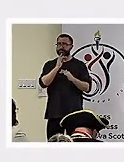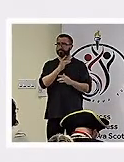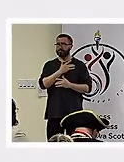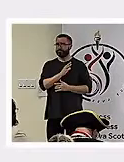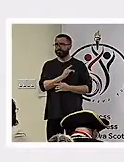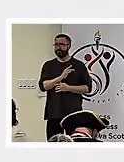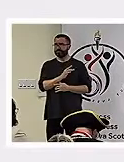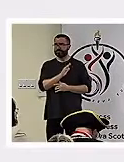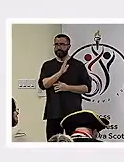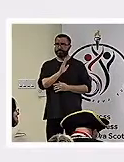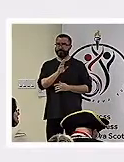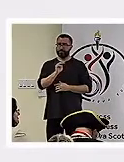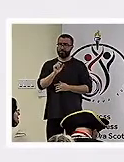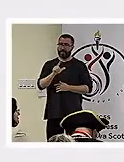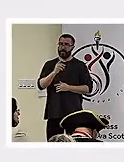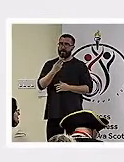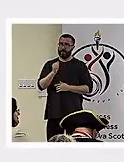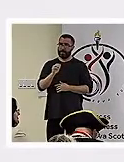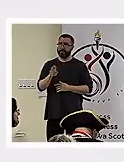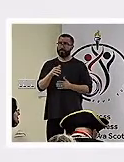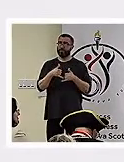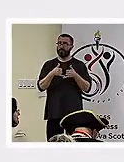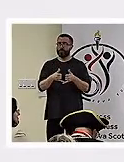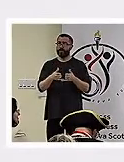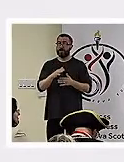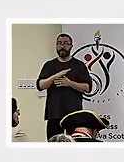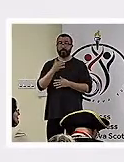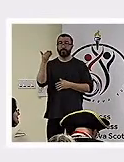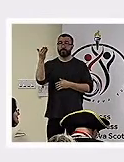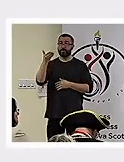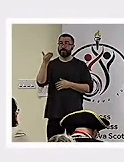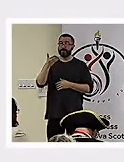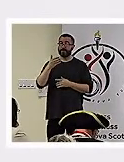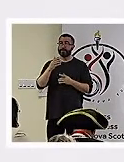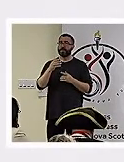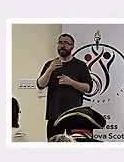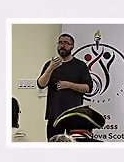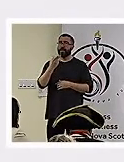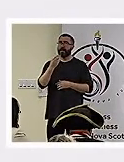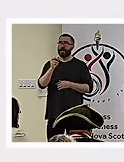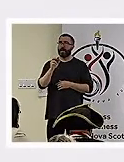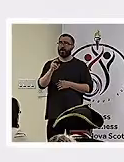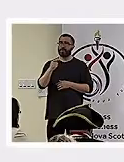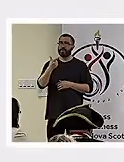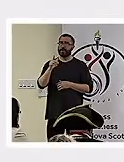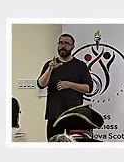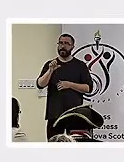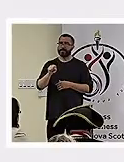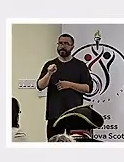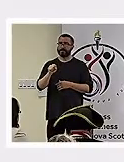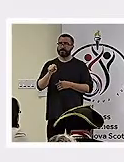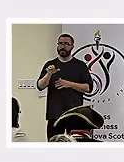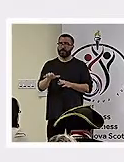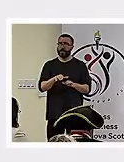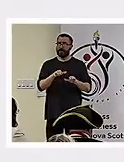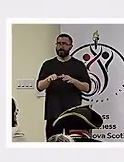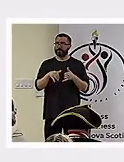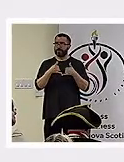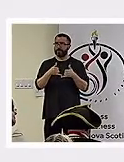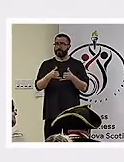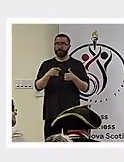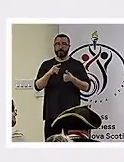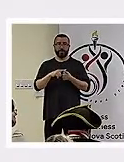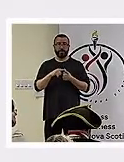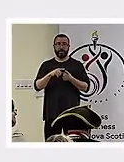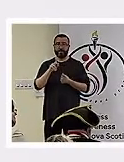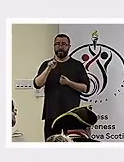Hebb and the presentation of the Hourglass Action Awards. His daughter, Catherine